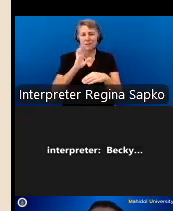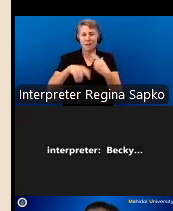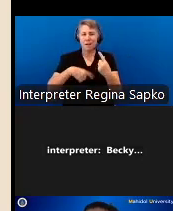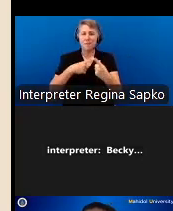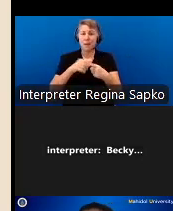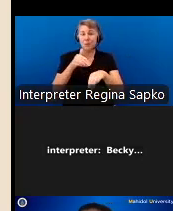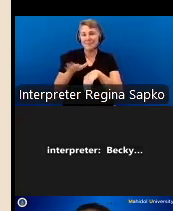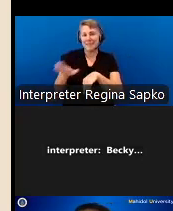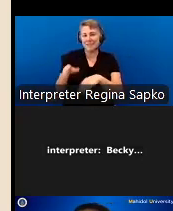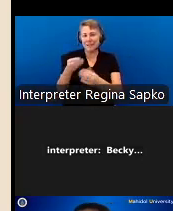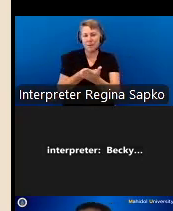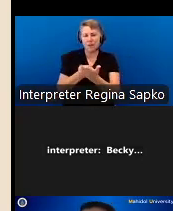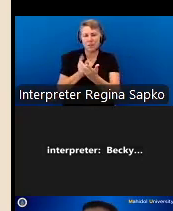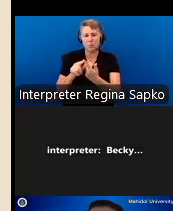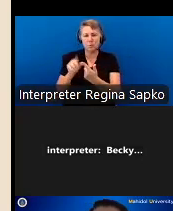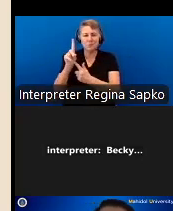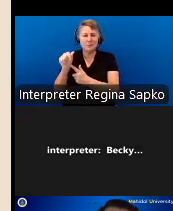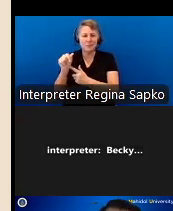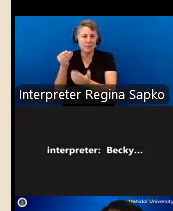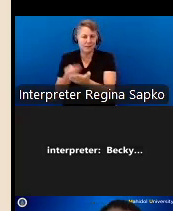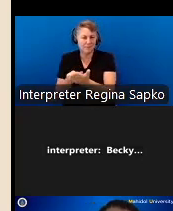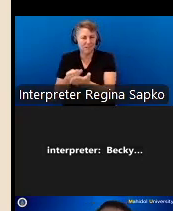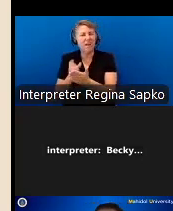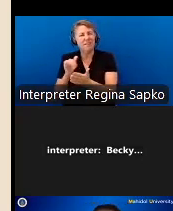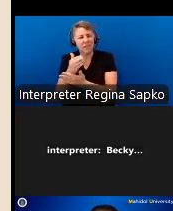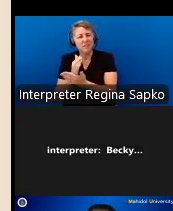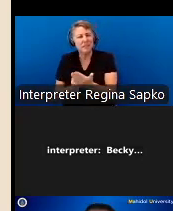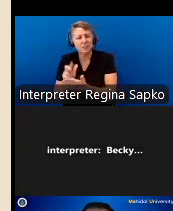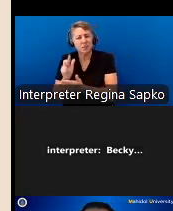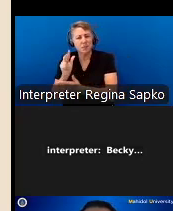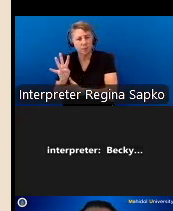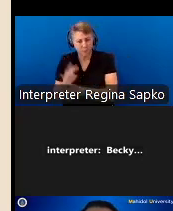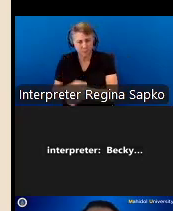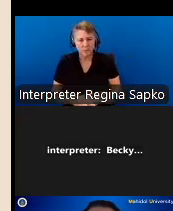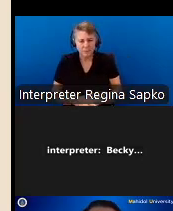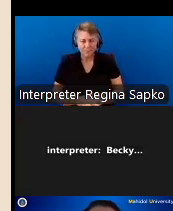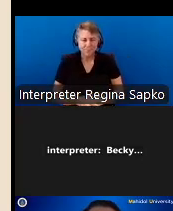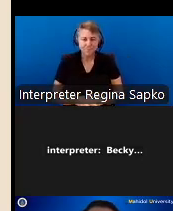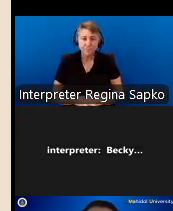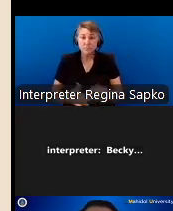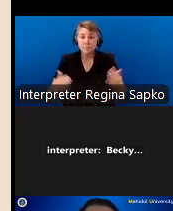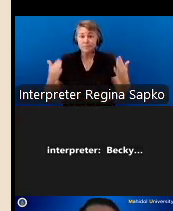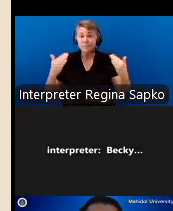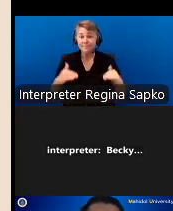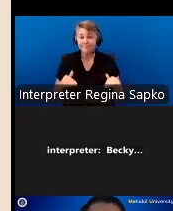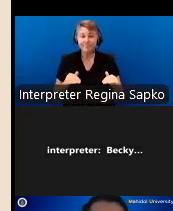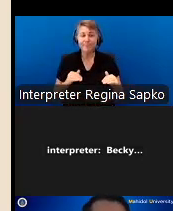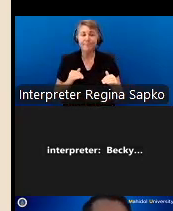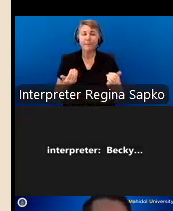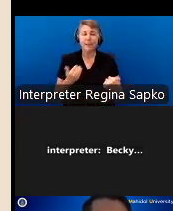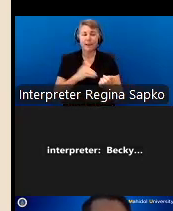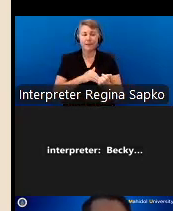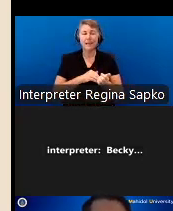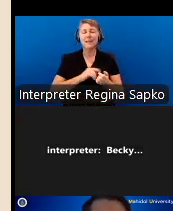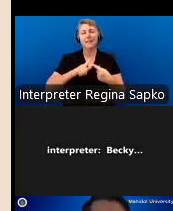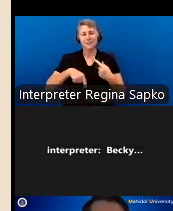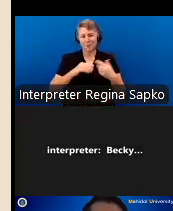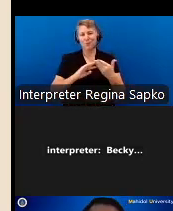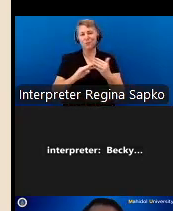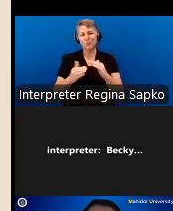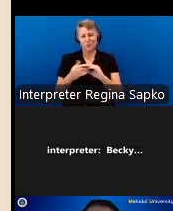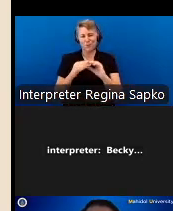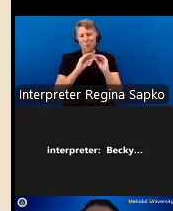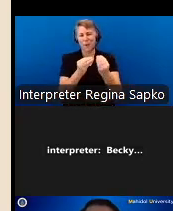disability fund in Section 34. Again, it's about the community